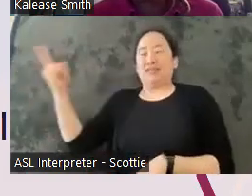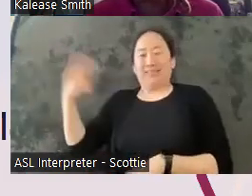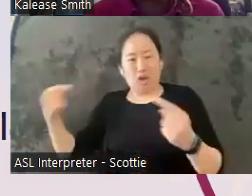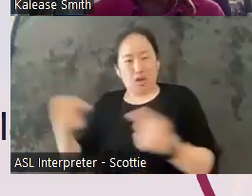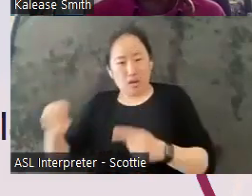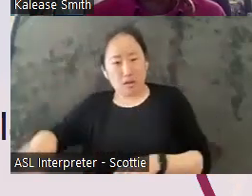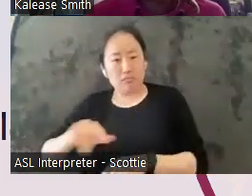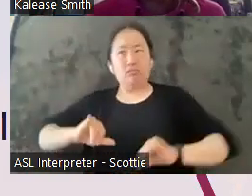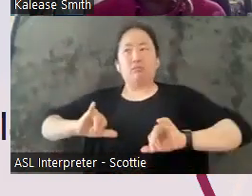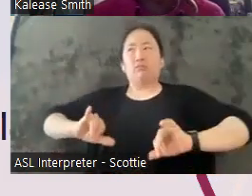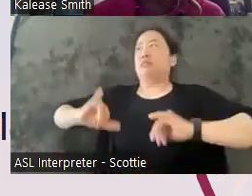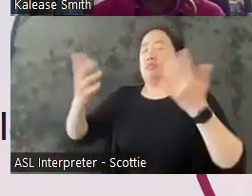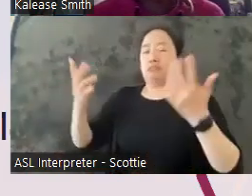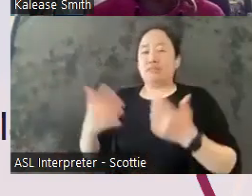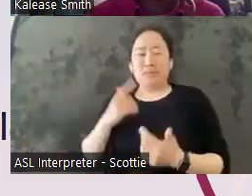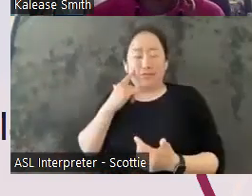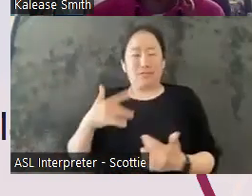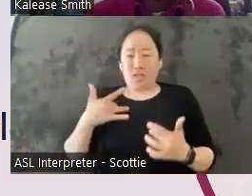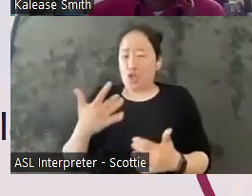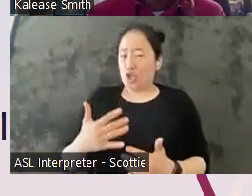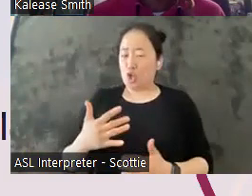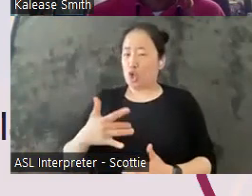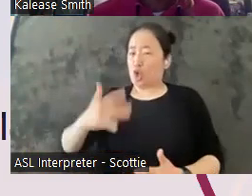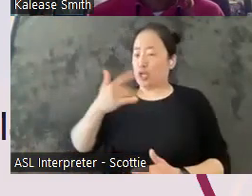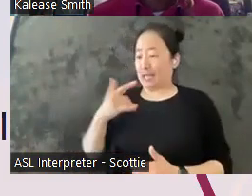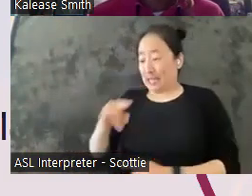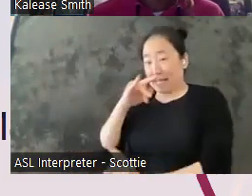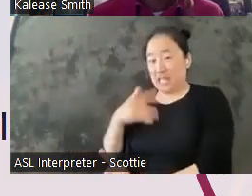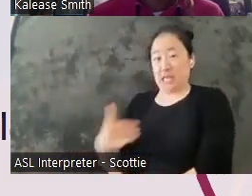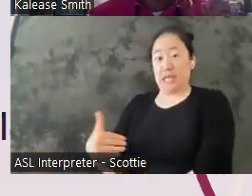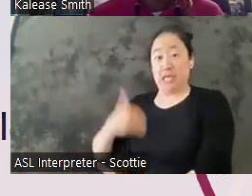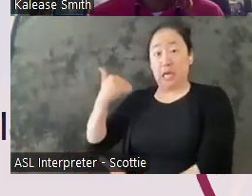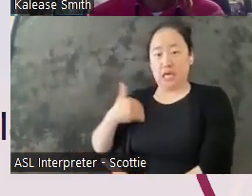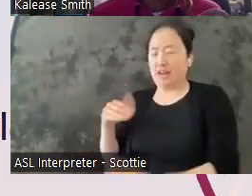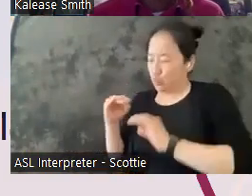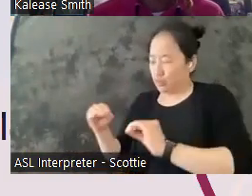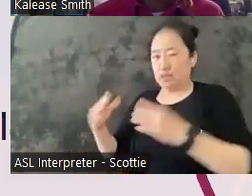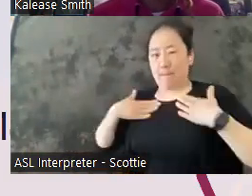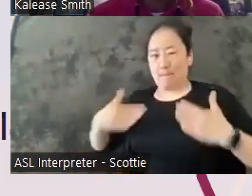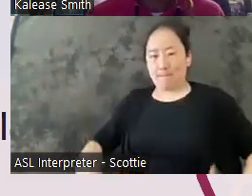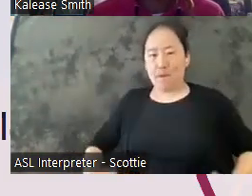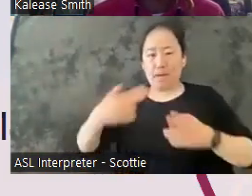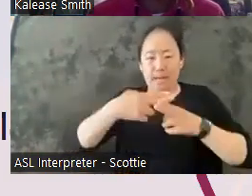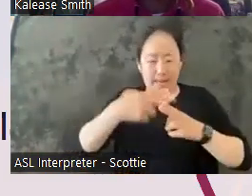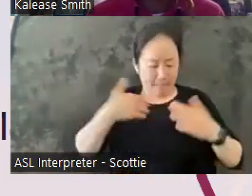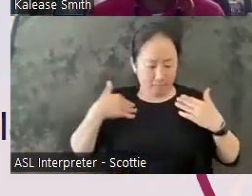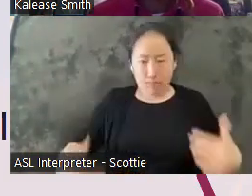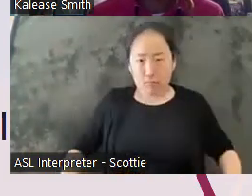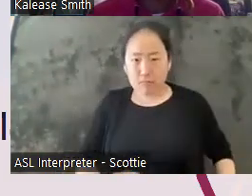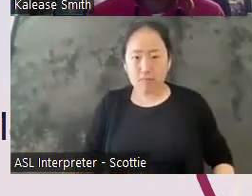teaching kids about their body parts. The other thing is we can't be scared to say things like